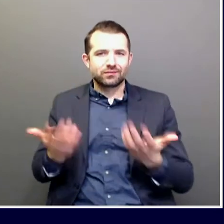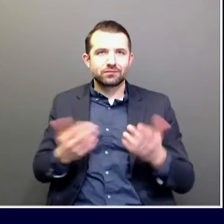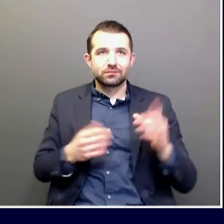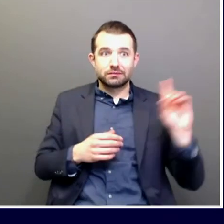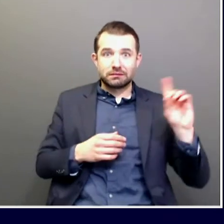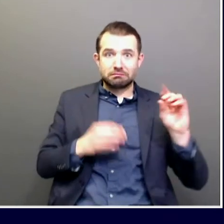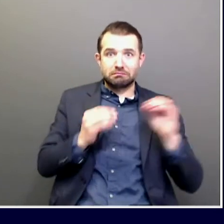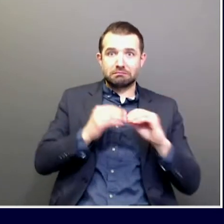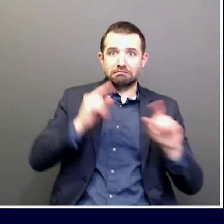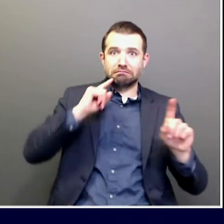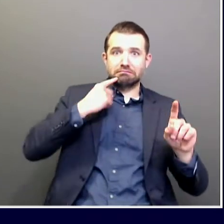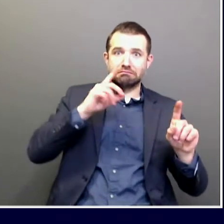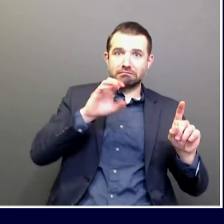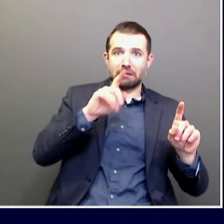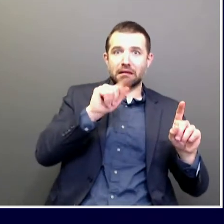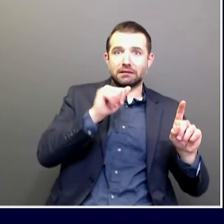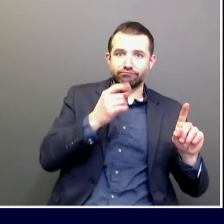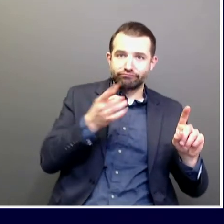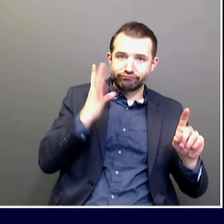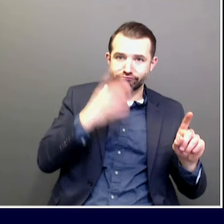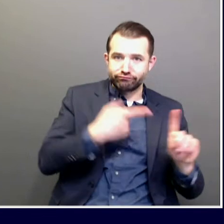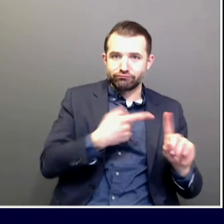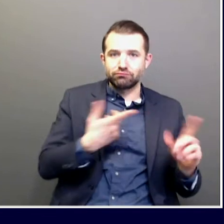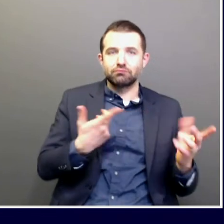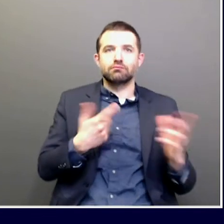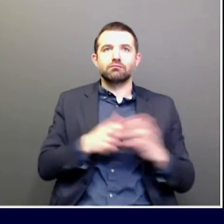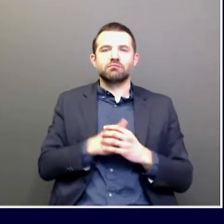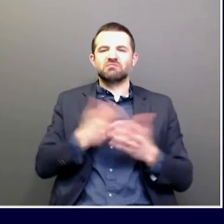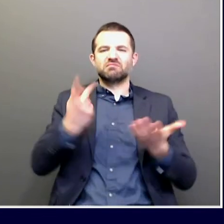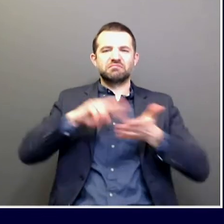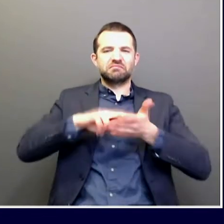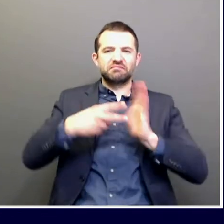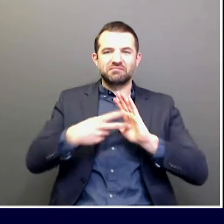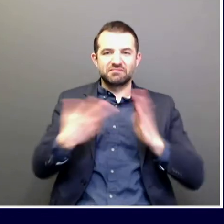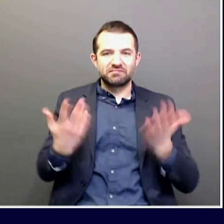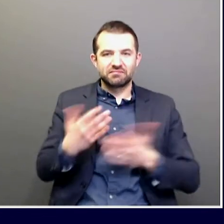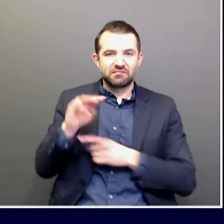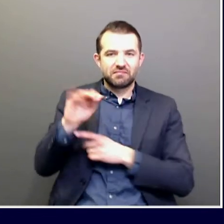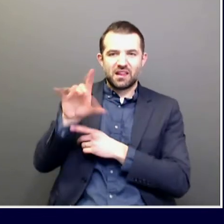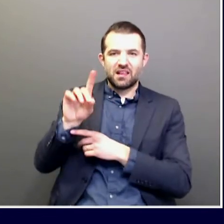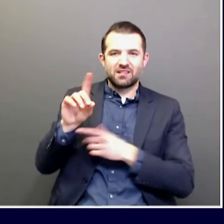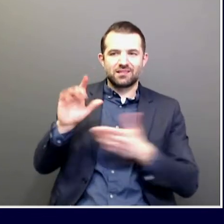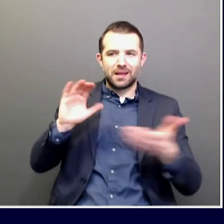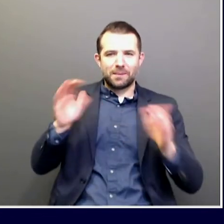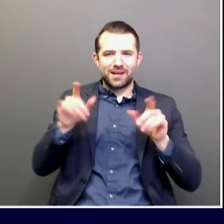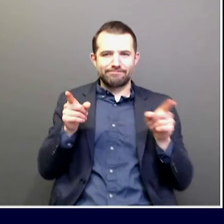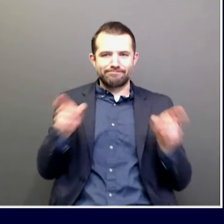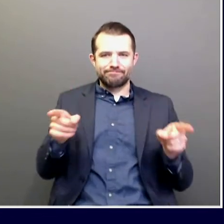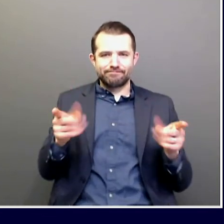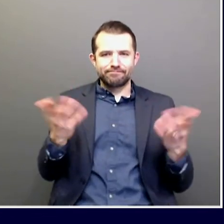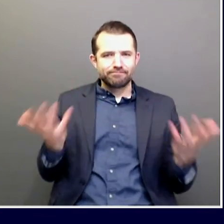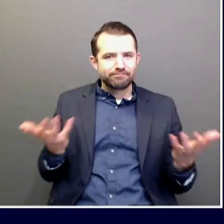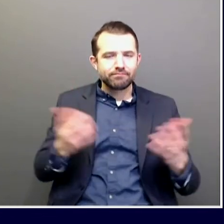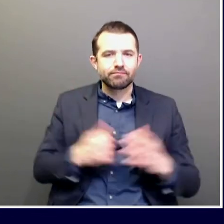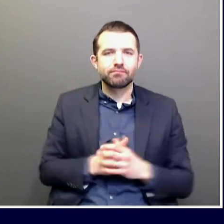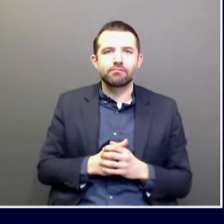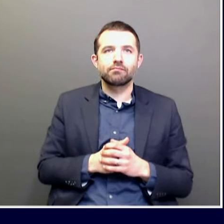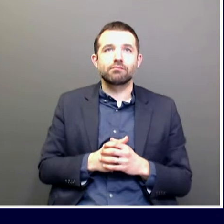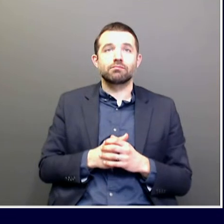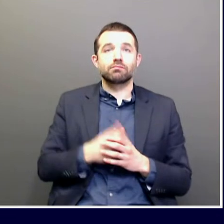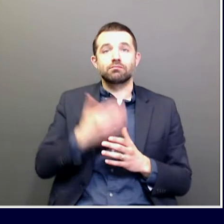and you're very sick and you need to end up on a ventilator, milder compared to what? Milder for whom? So